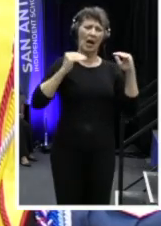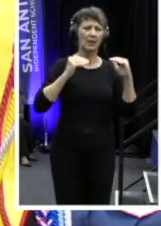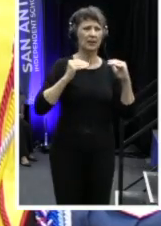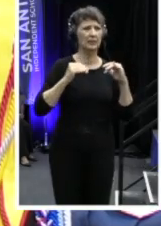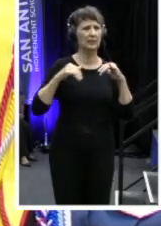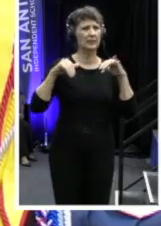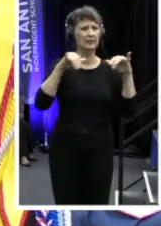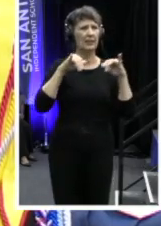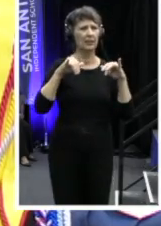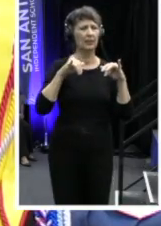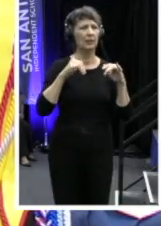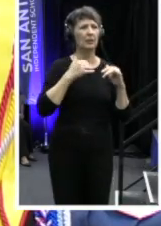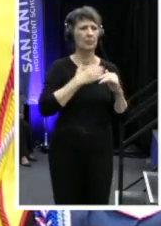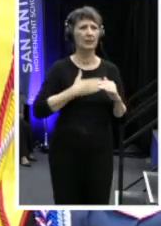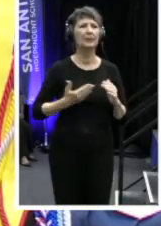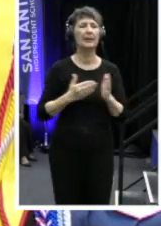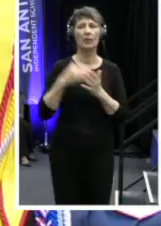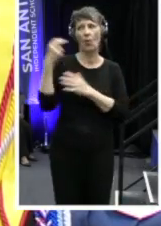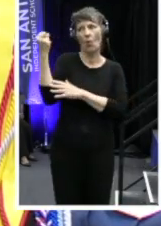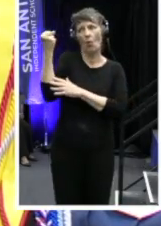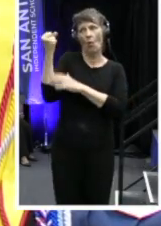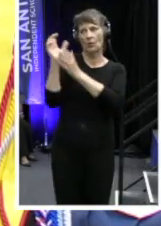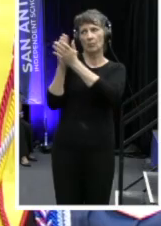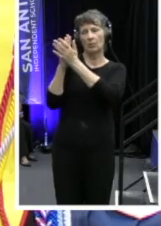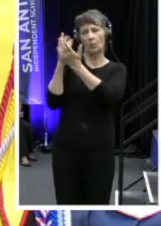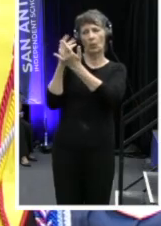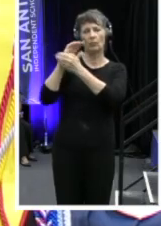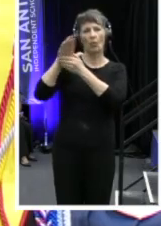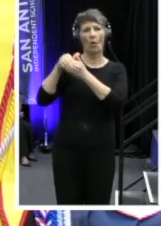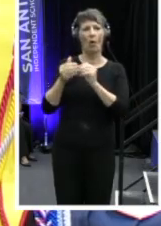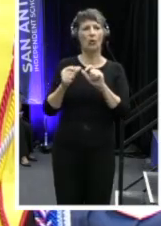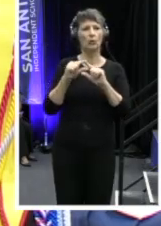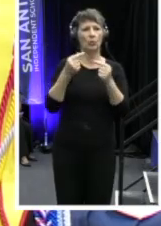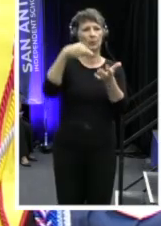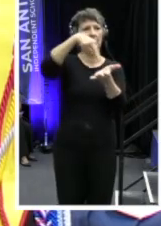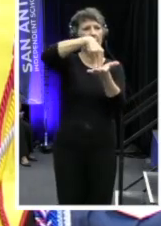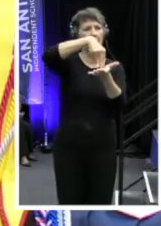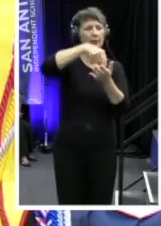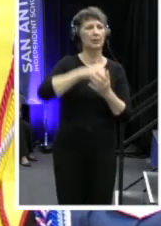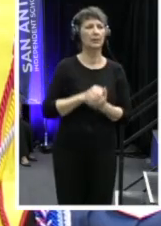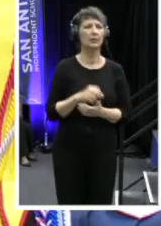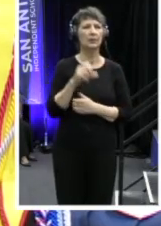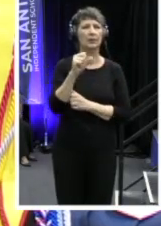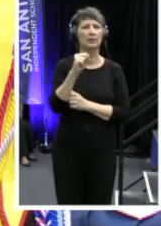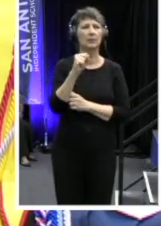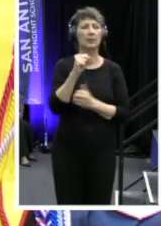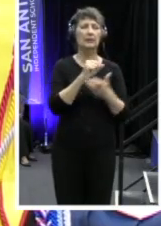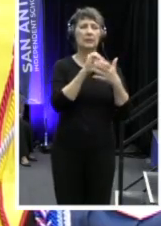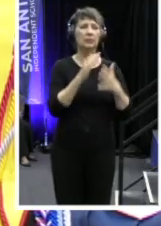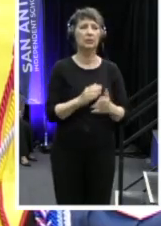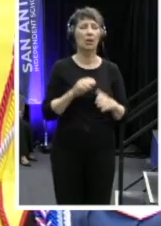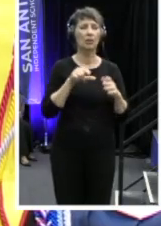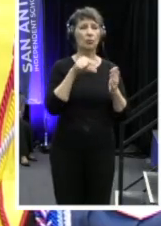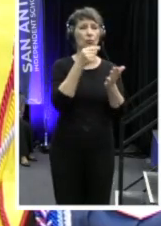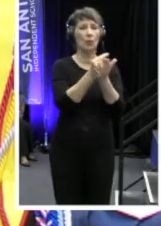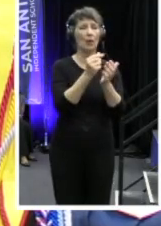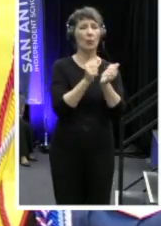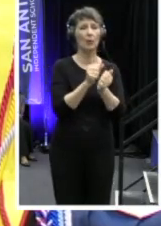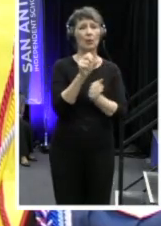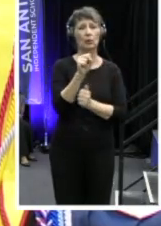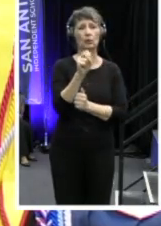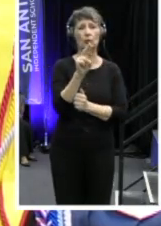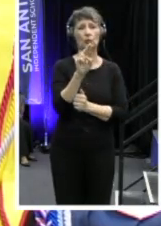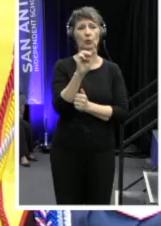achievement. Please, again, hold your applause until the entire group is standing. Scholars who are graduating with a summa cum